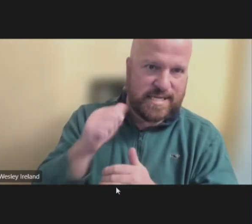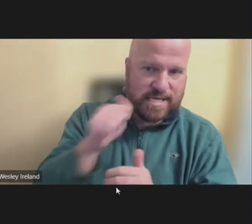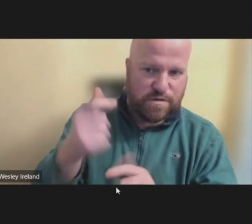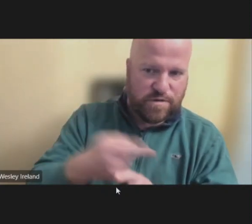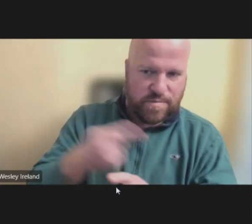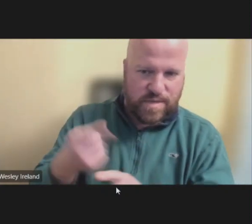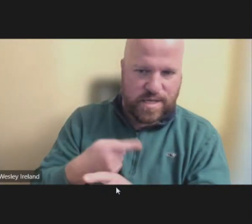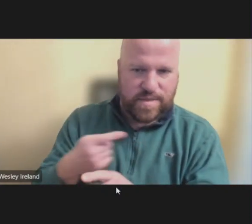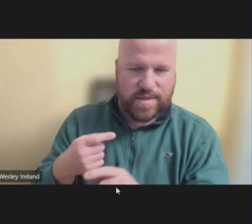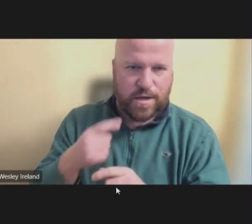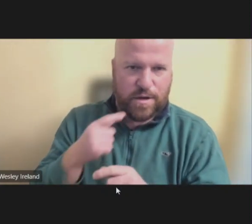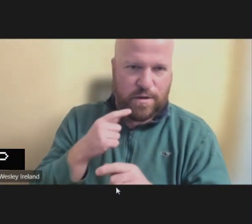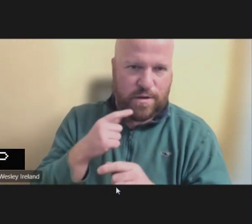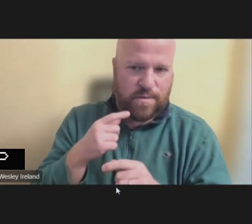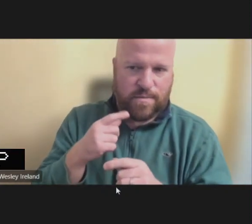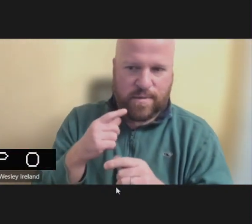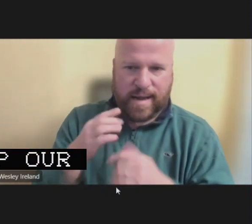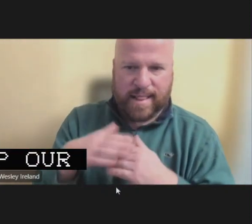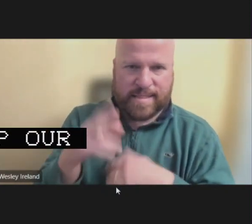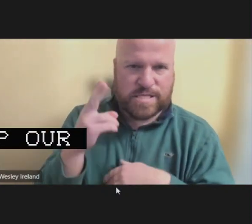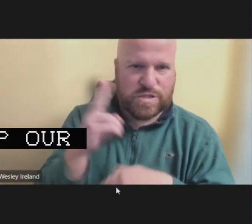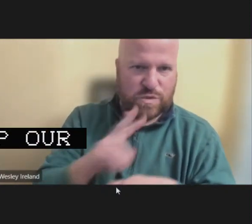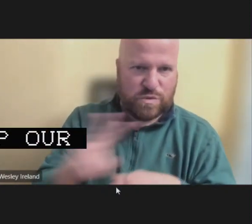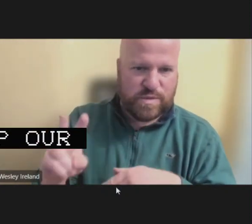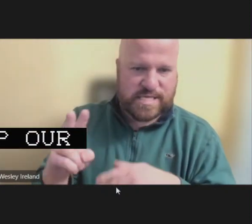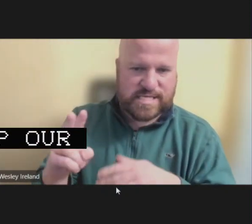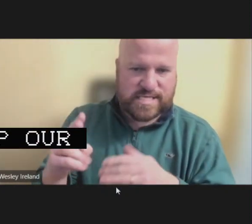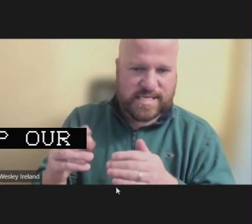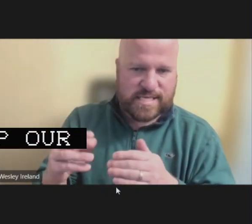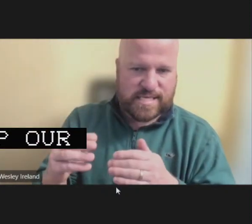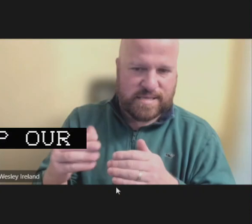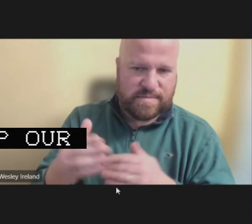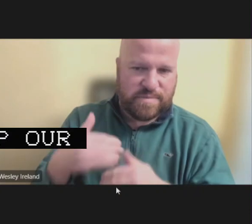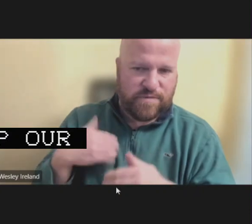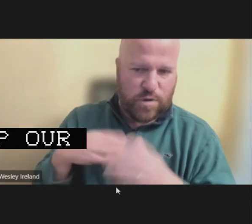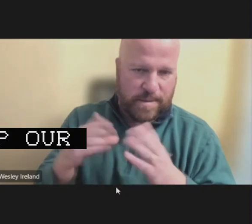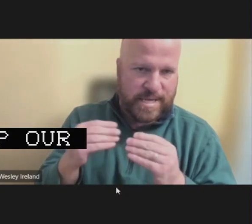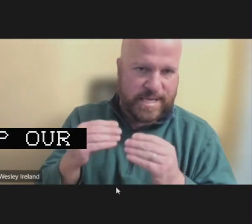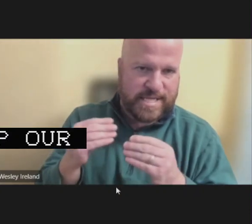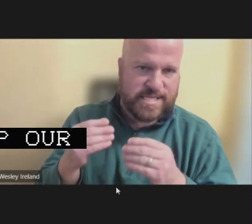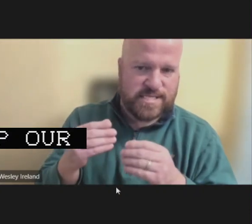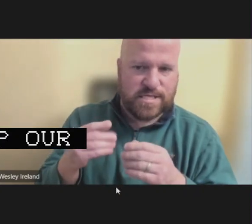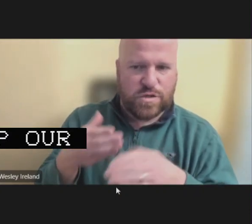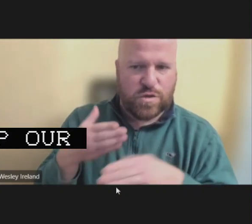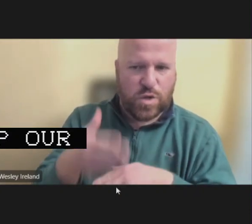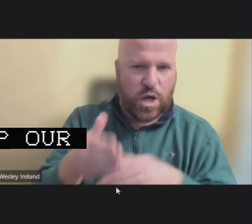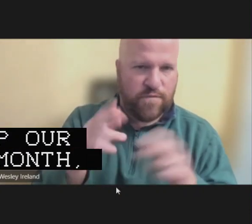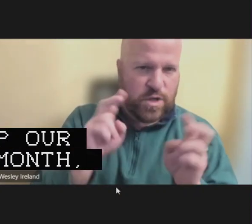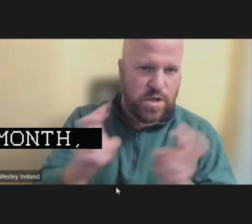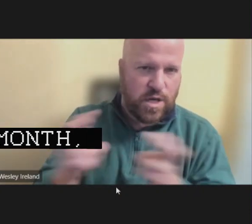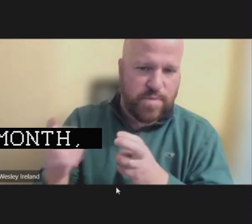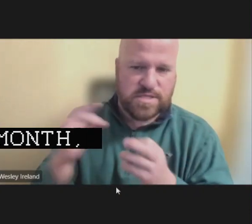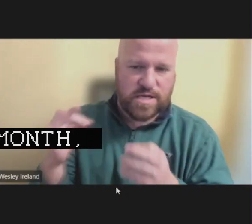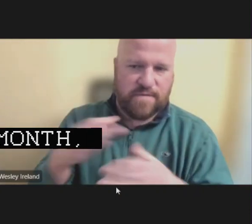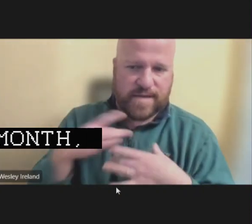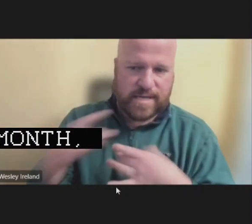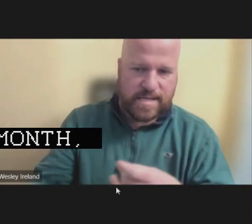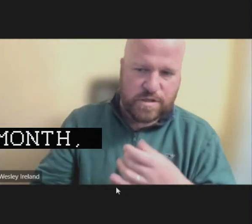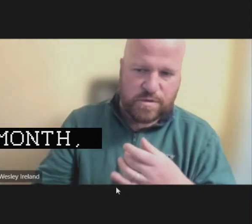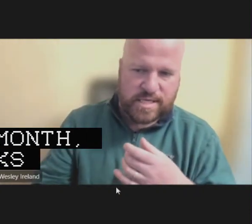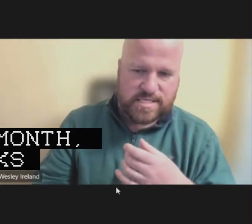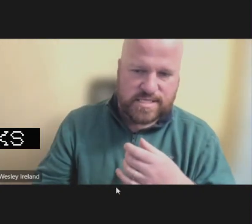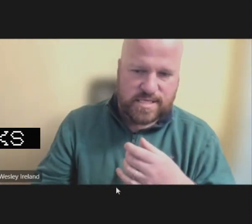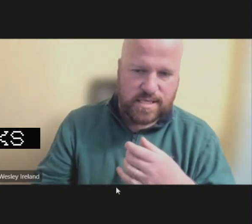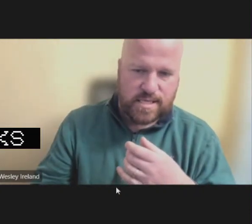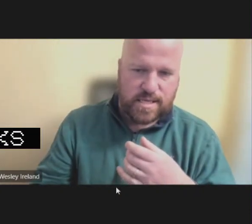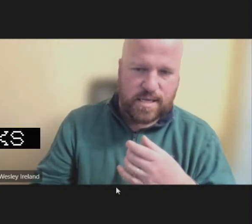check-in every month, which was usually at least 2 weeks before these meetings, to go over topics of interest